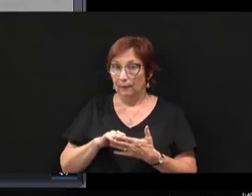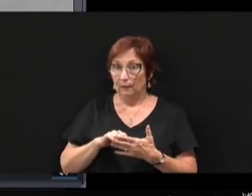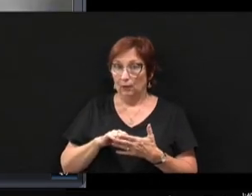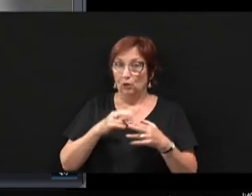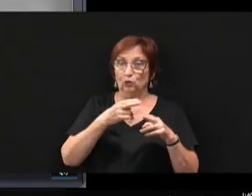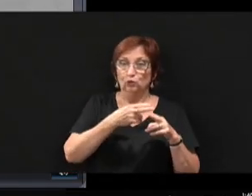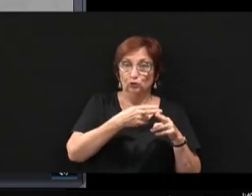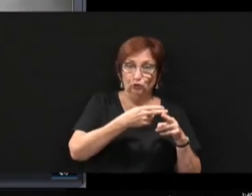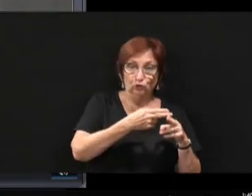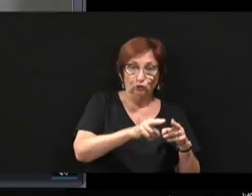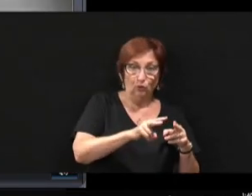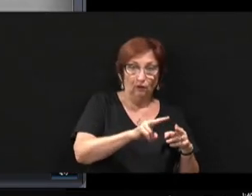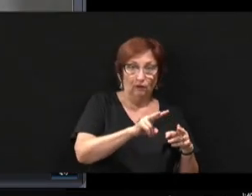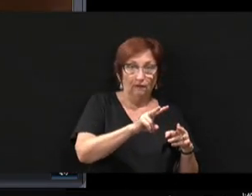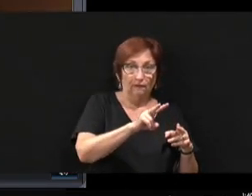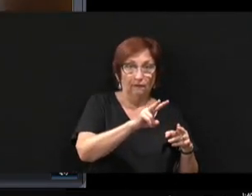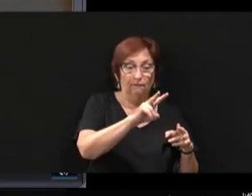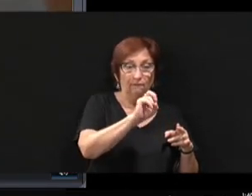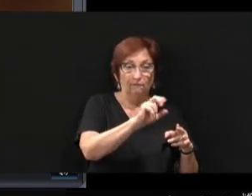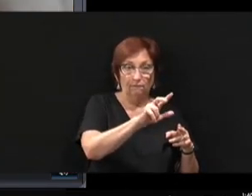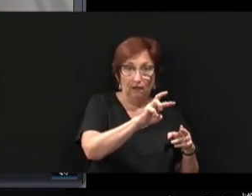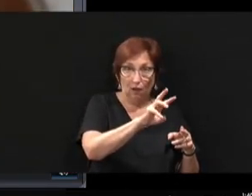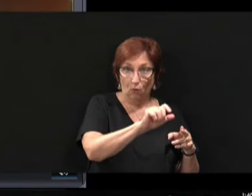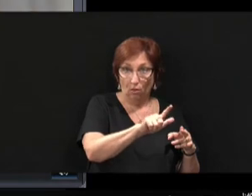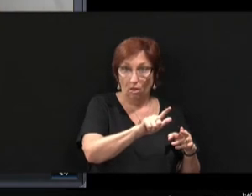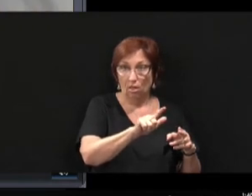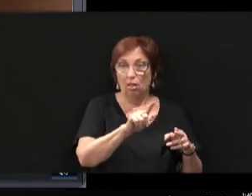give that rhyme. So